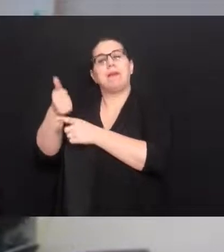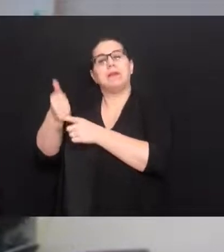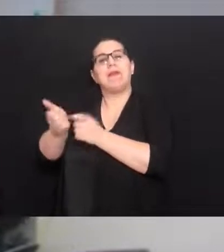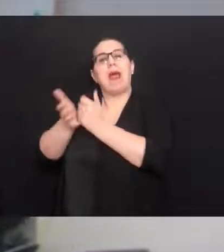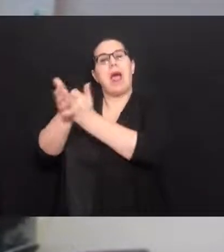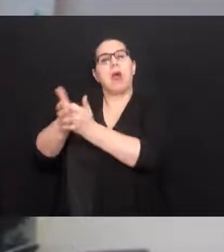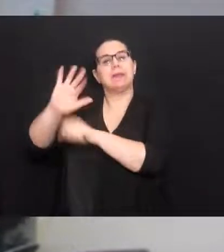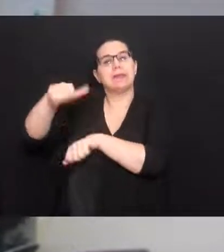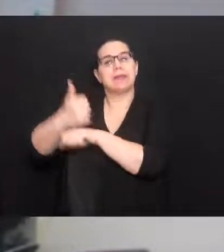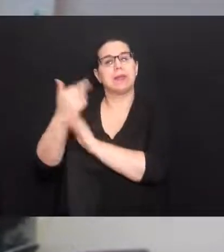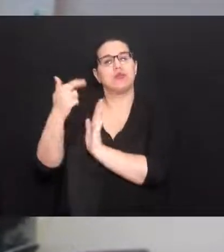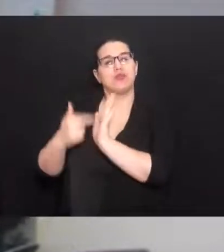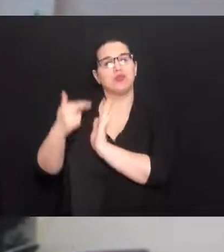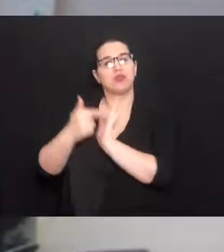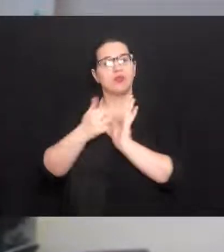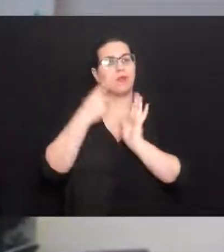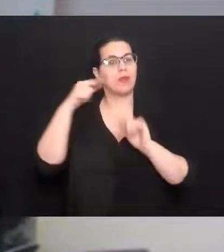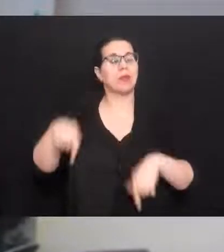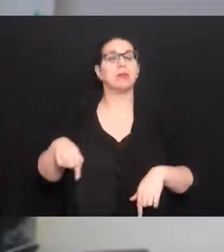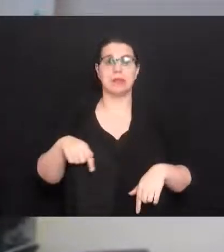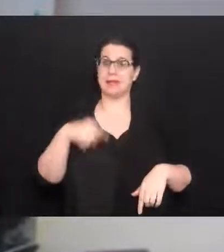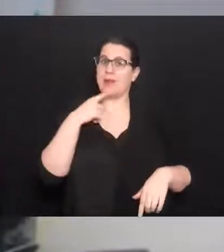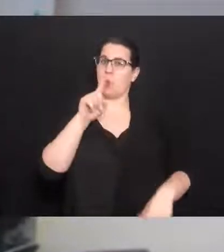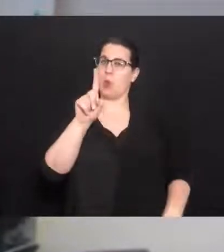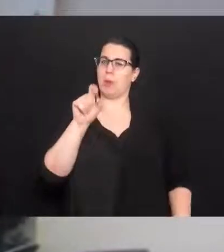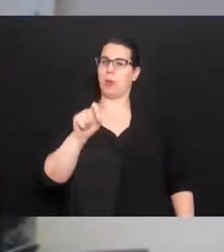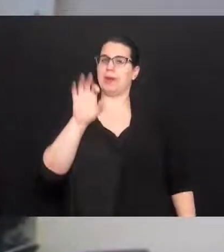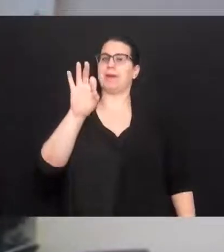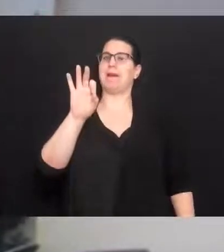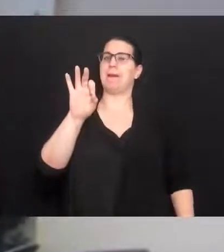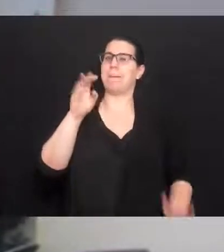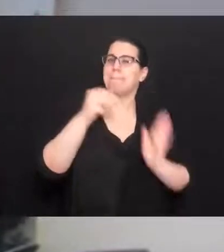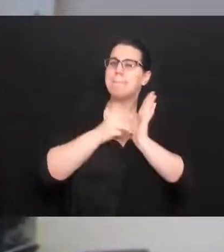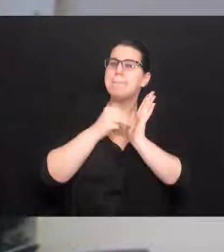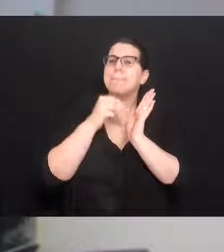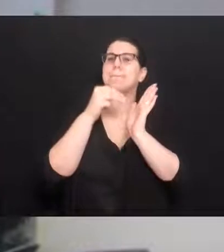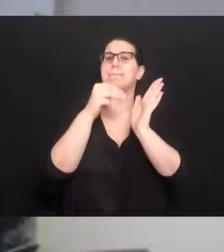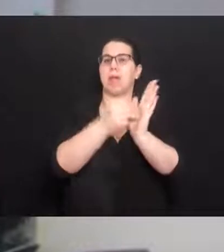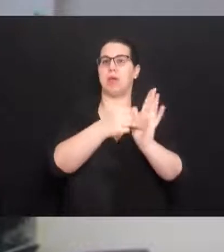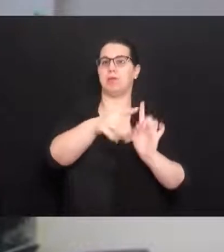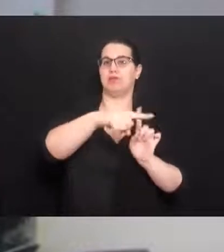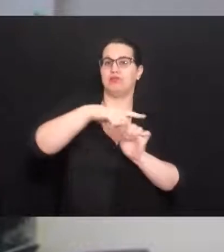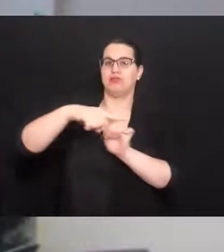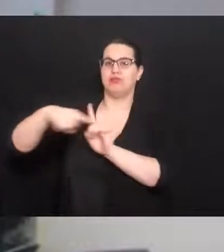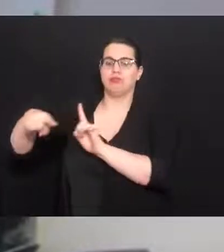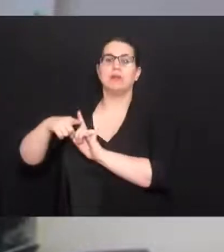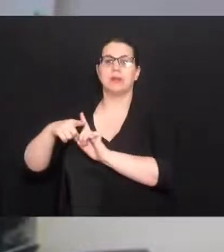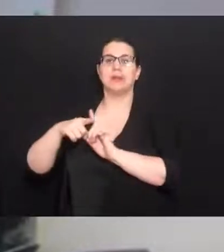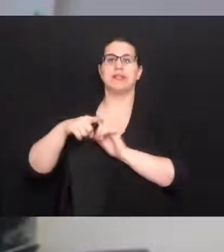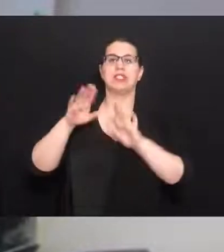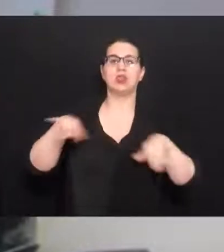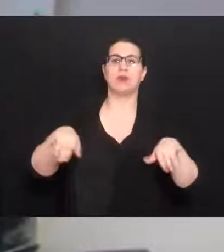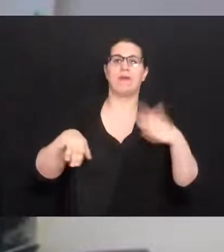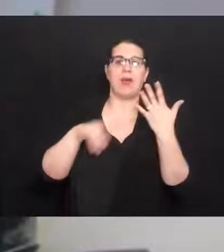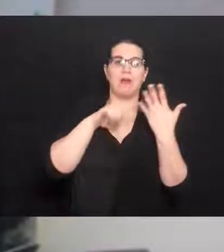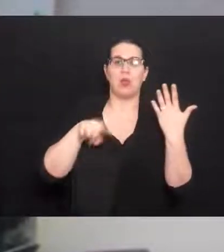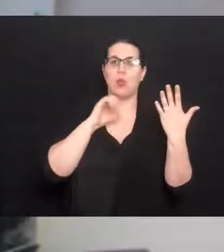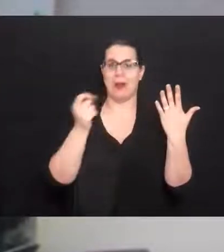pointed out that 1.9 million cases have been seen in children 5 to 11 years old,